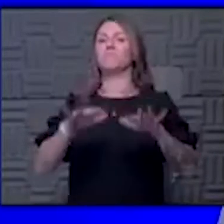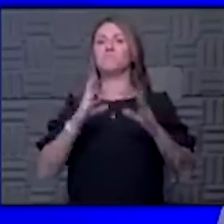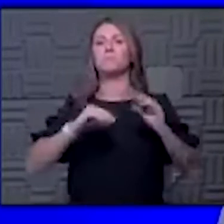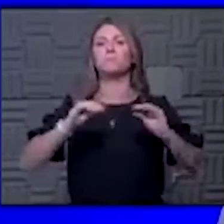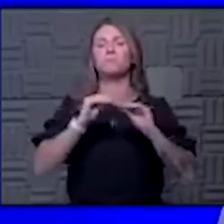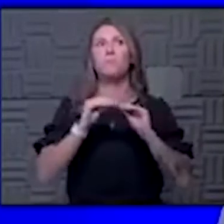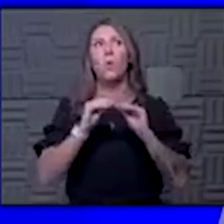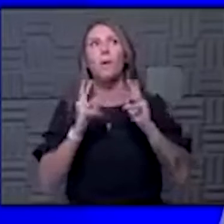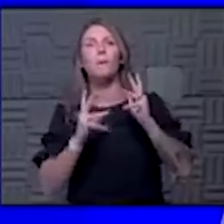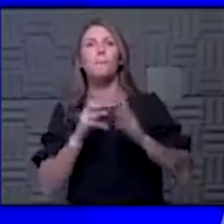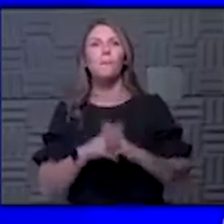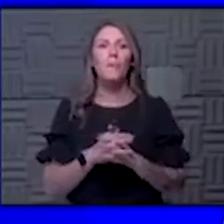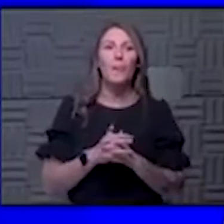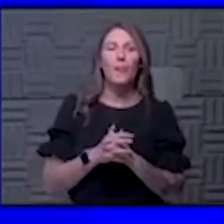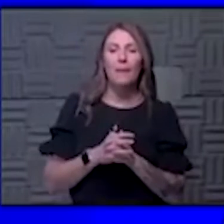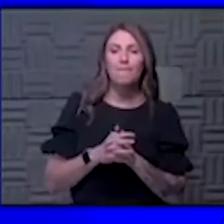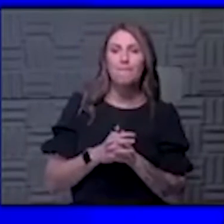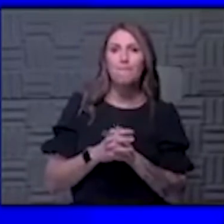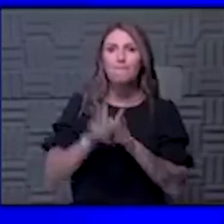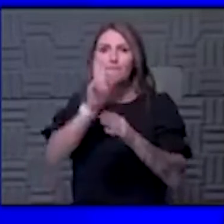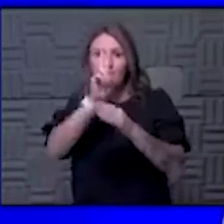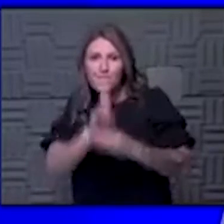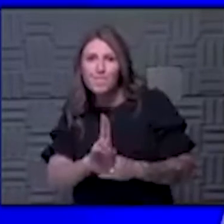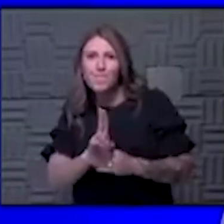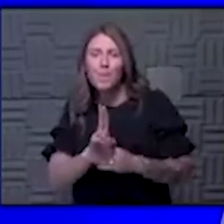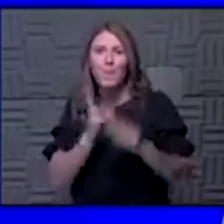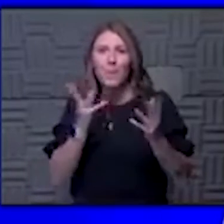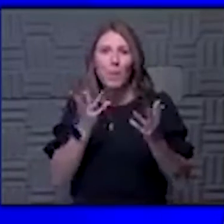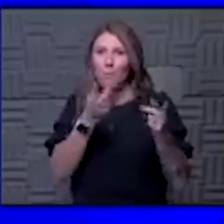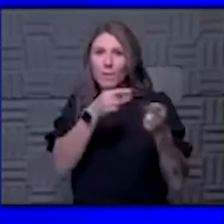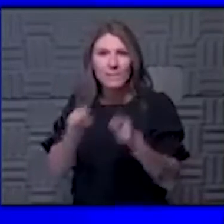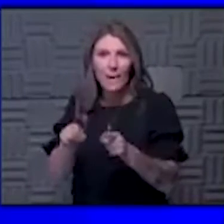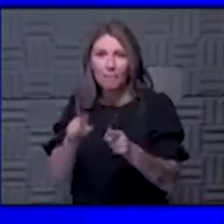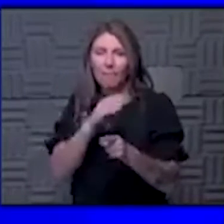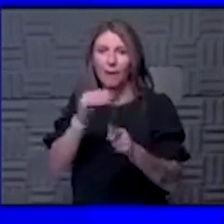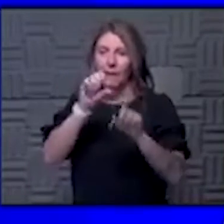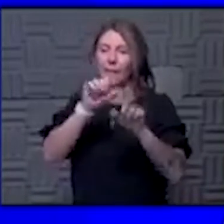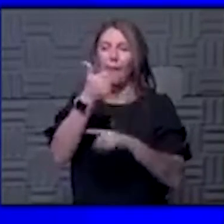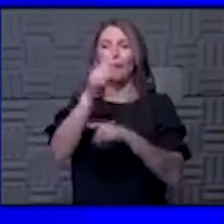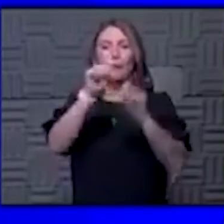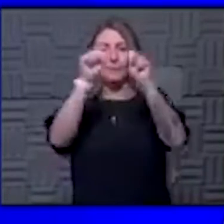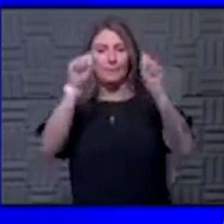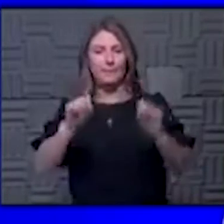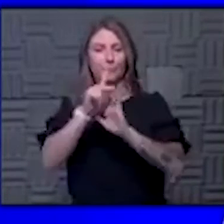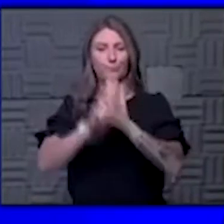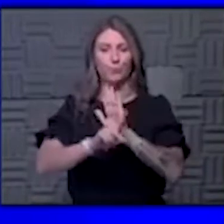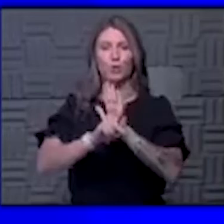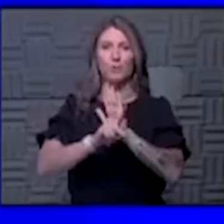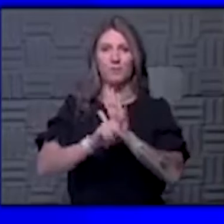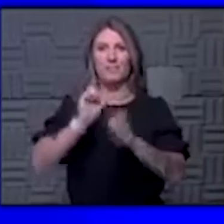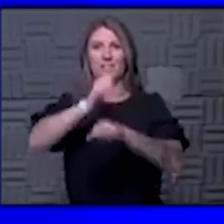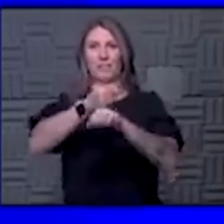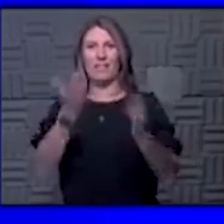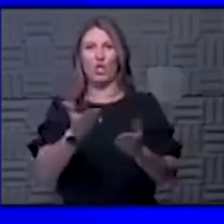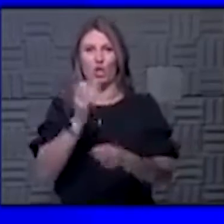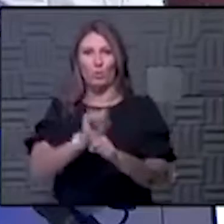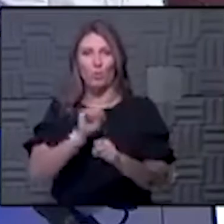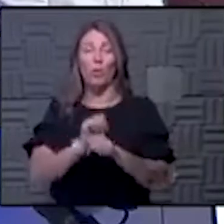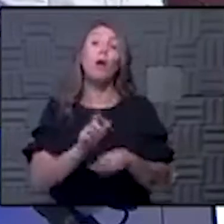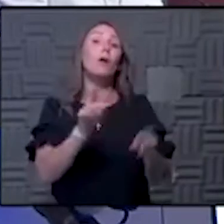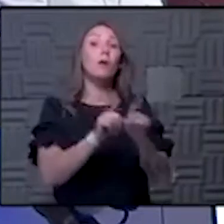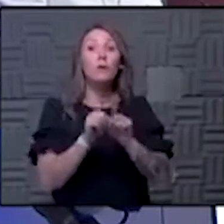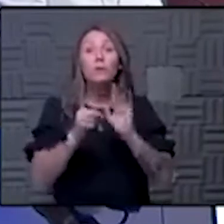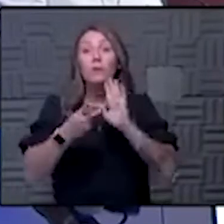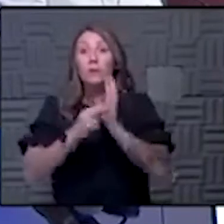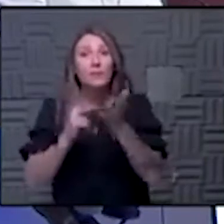more used to what's going on and have our other systems and protocols in place here at work. I think it also means